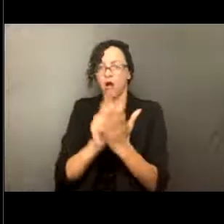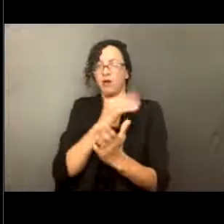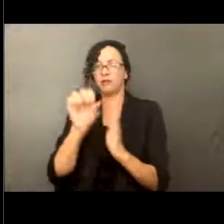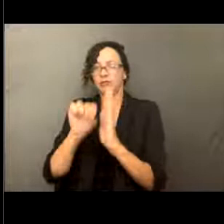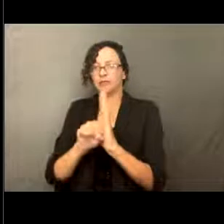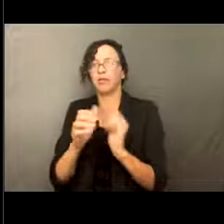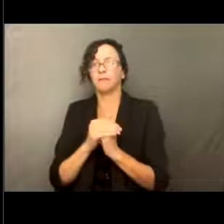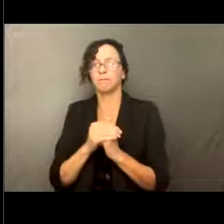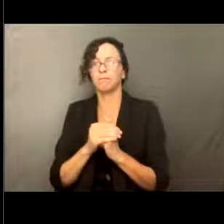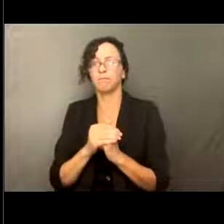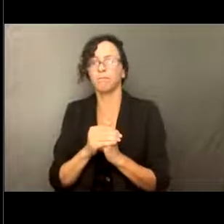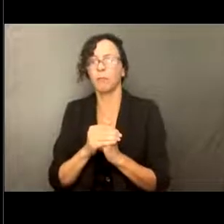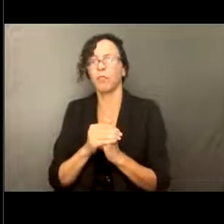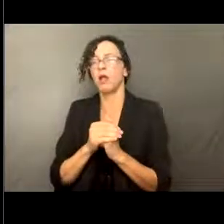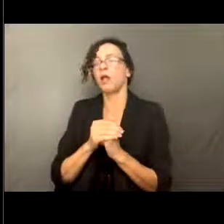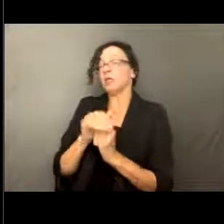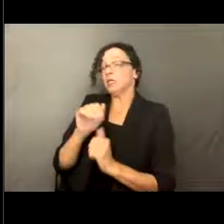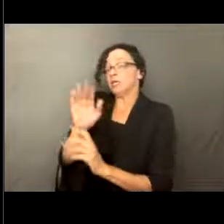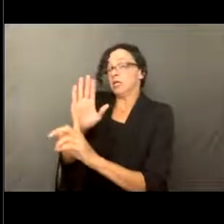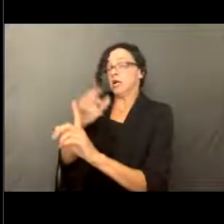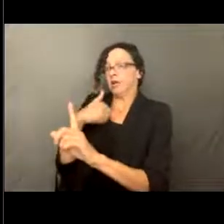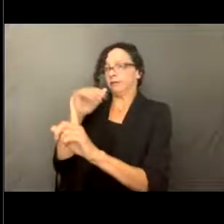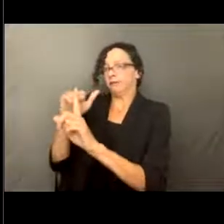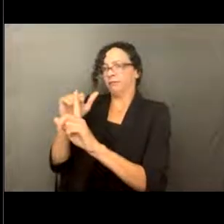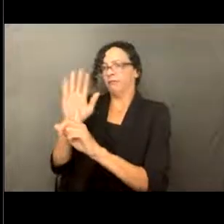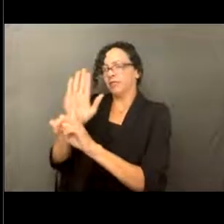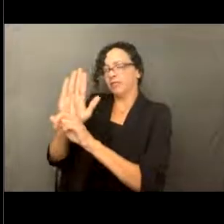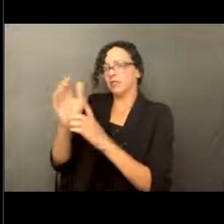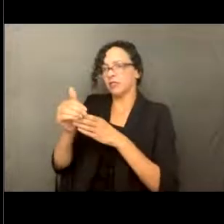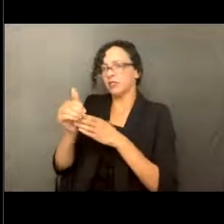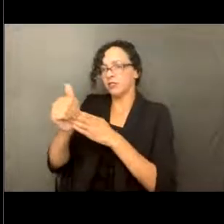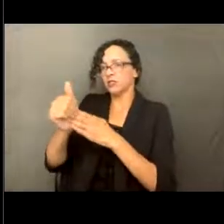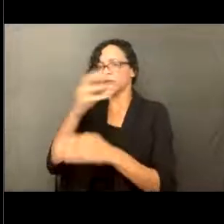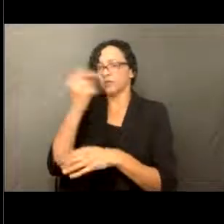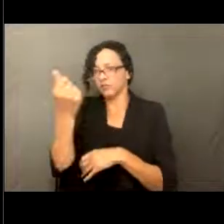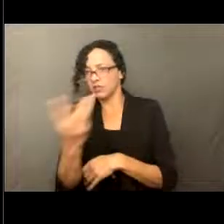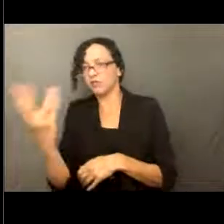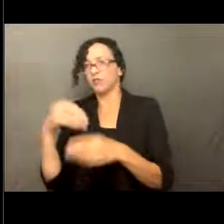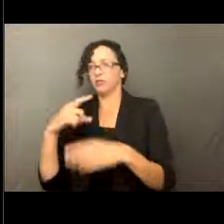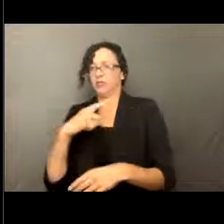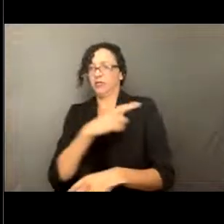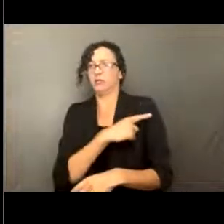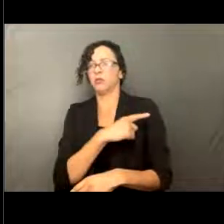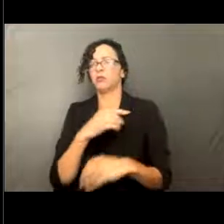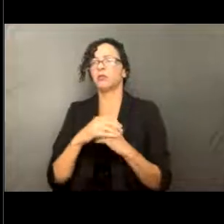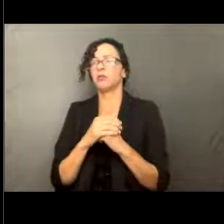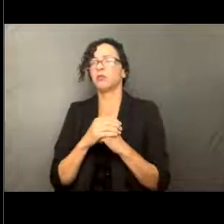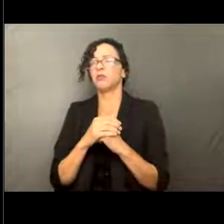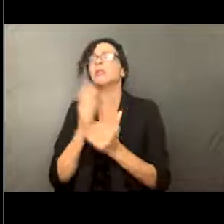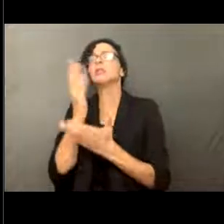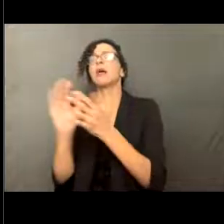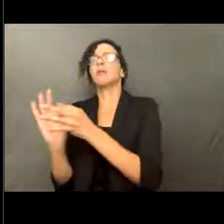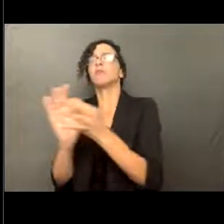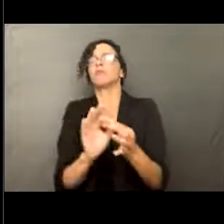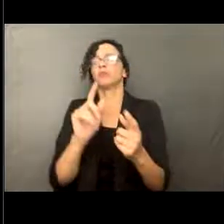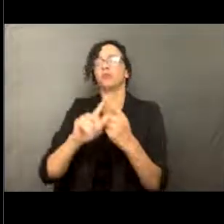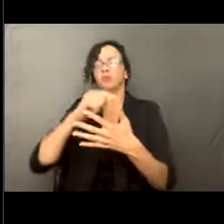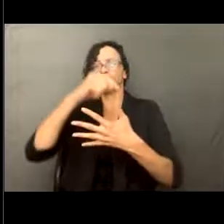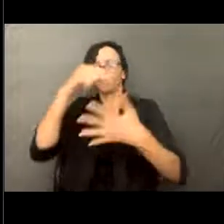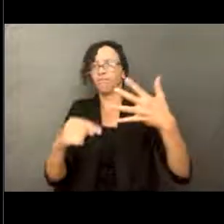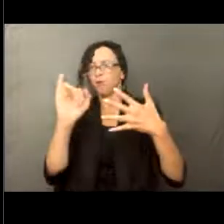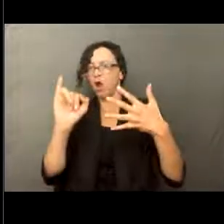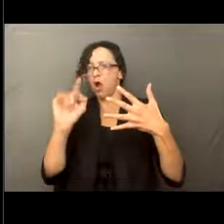and several members of the legislature, several of them were related to some of the items that we've prioritized, issues